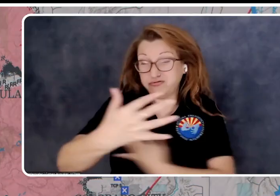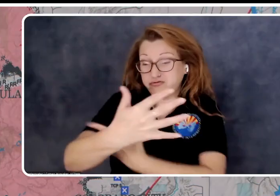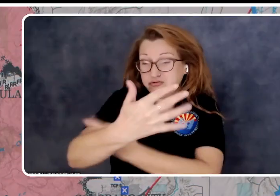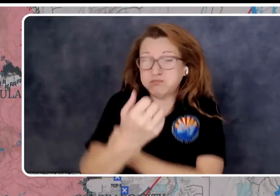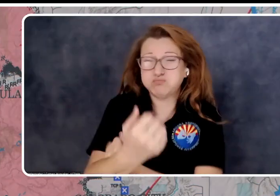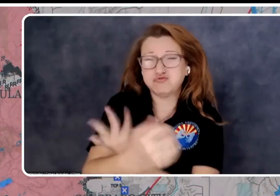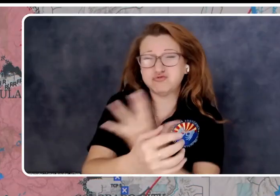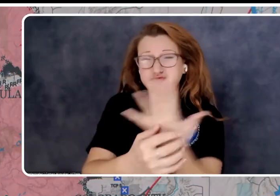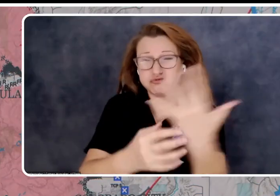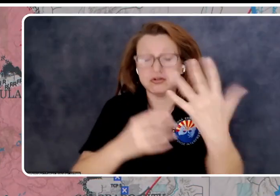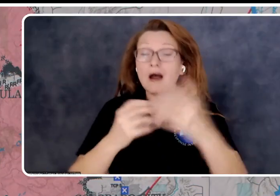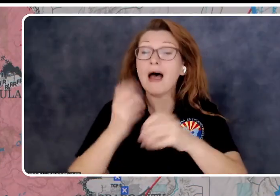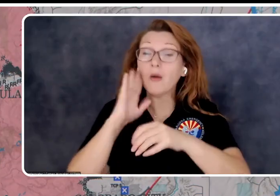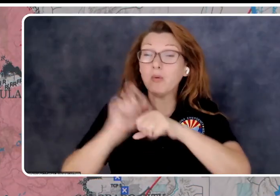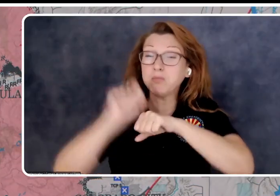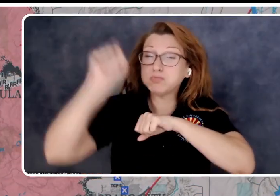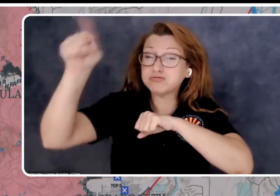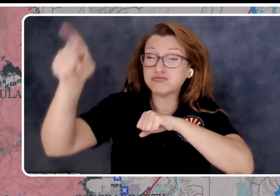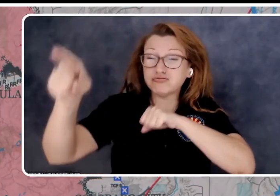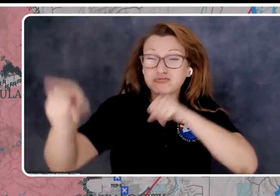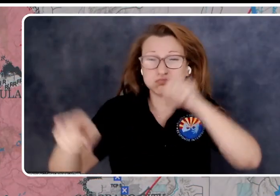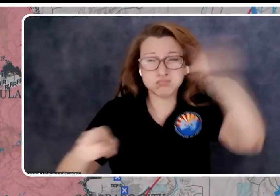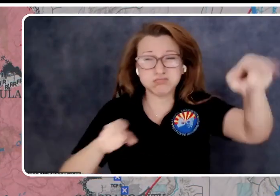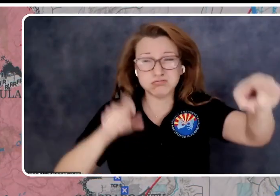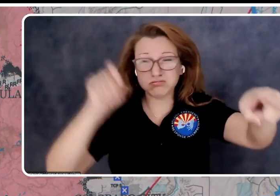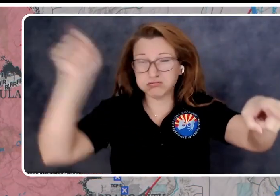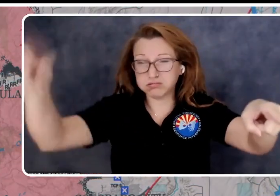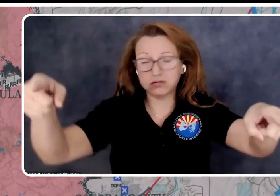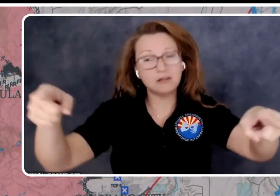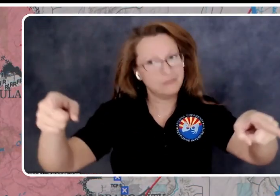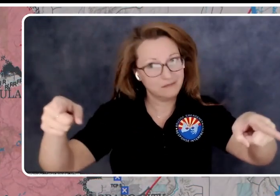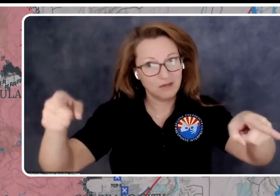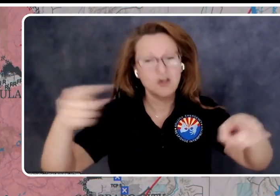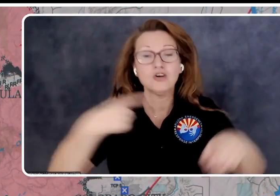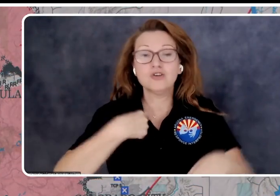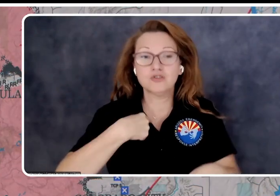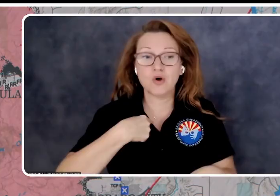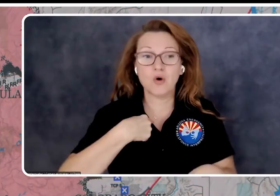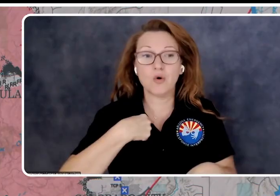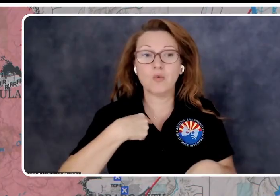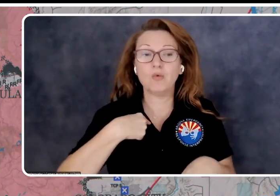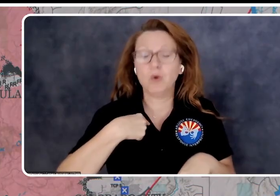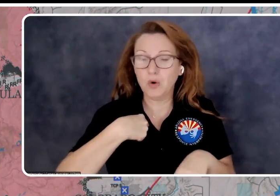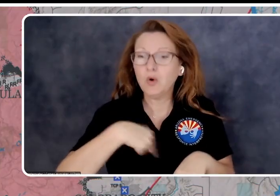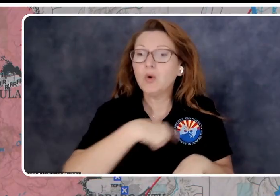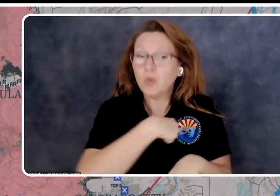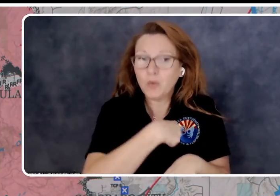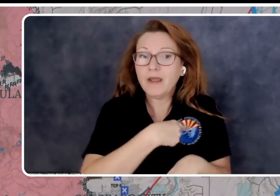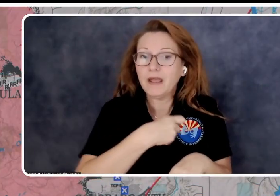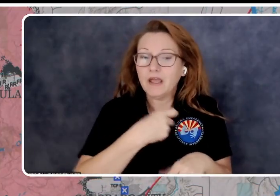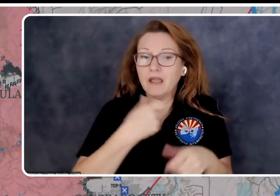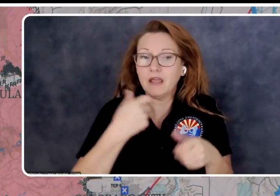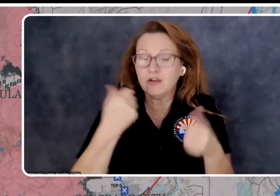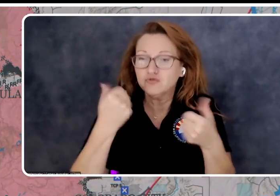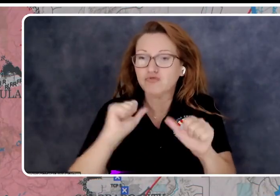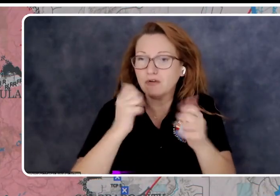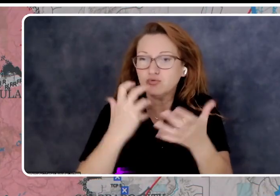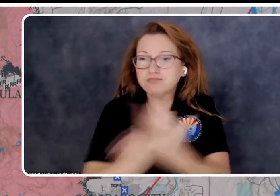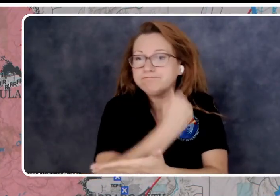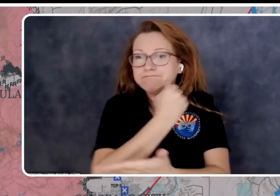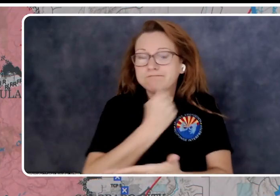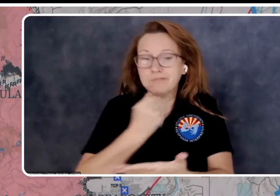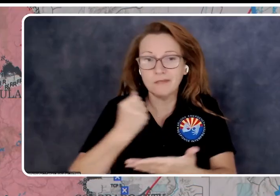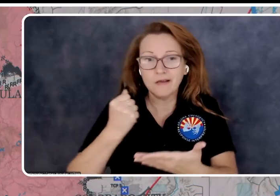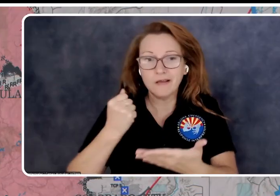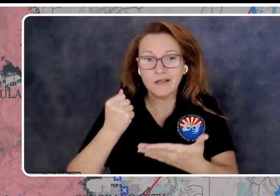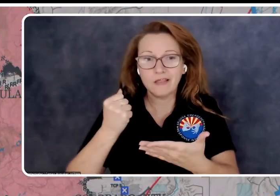in all directions. So we're really trying to build off of AK team's success in identifying some lines and